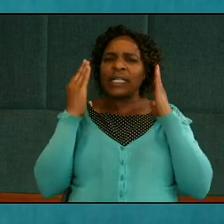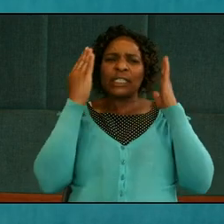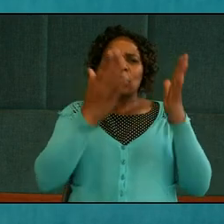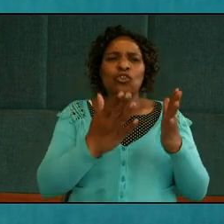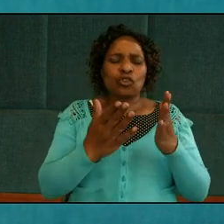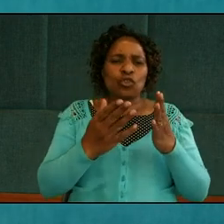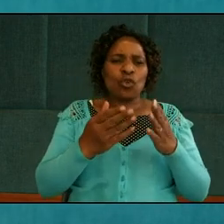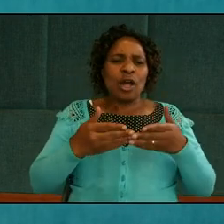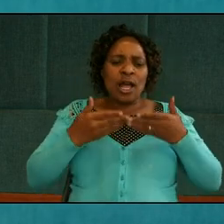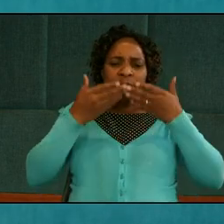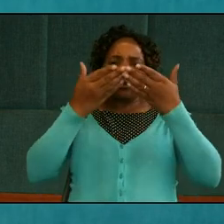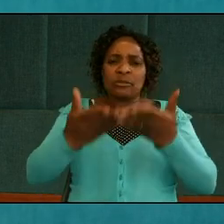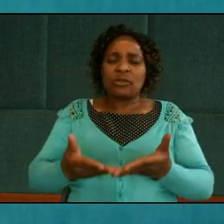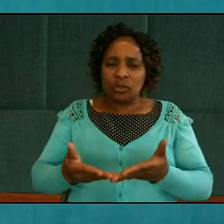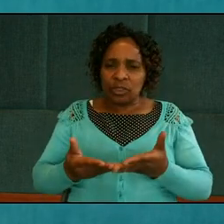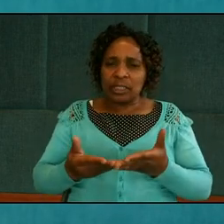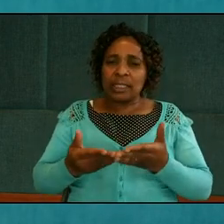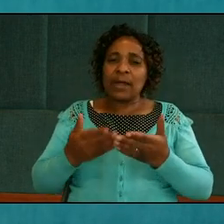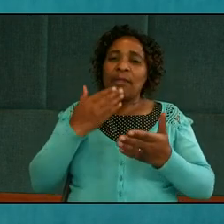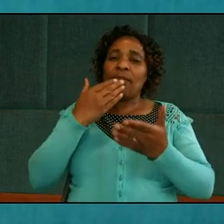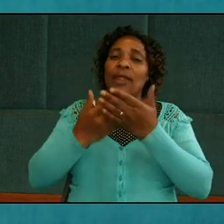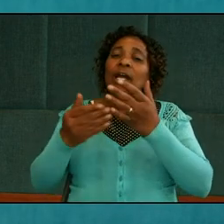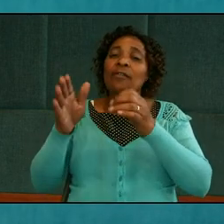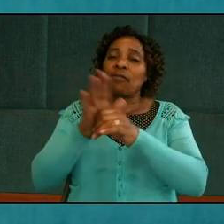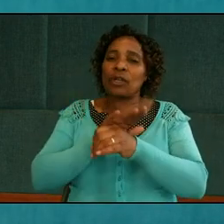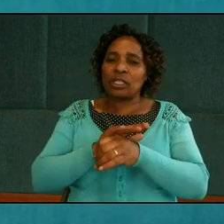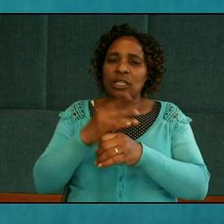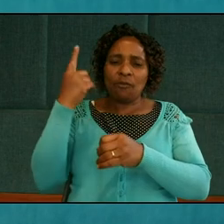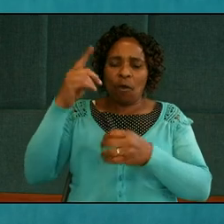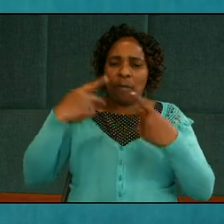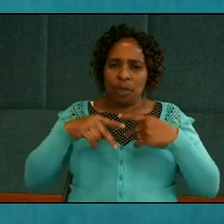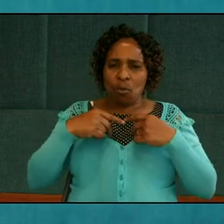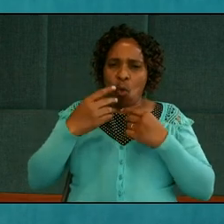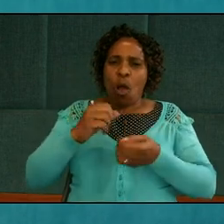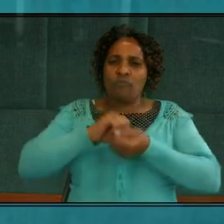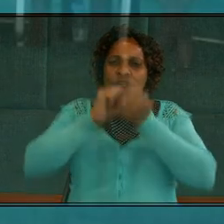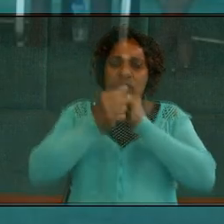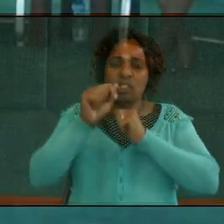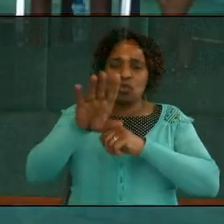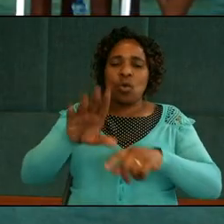expressing thankfulness to the people who have had a spiritual impact in your life?